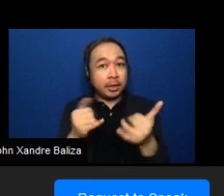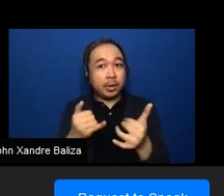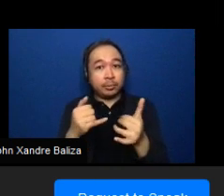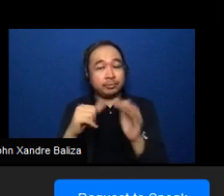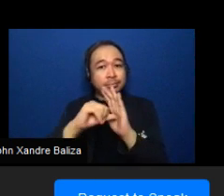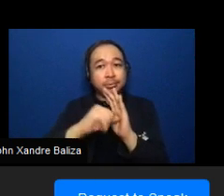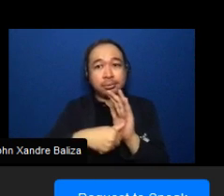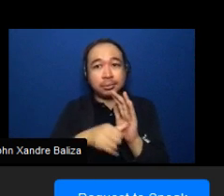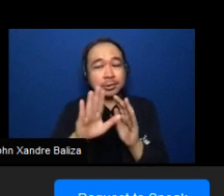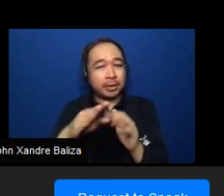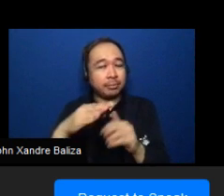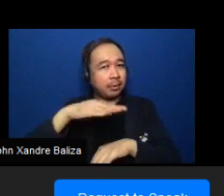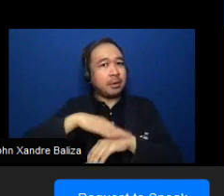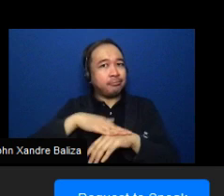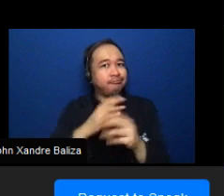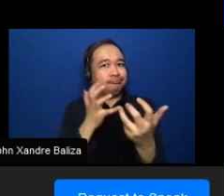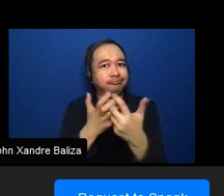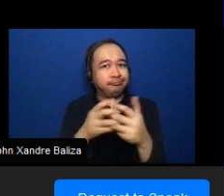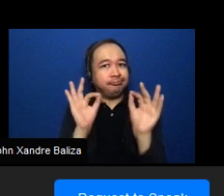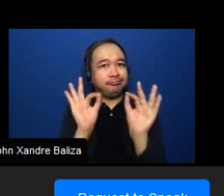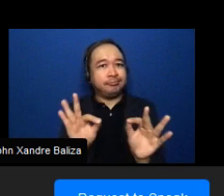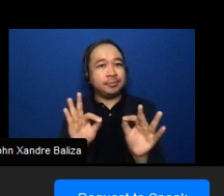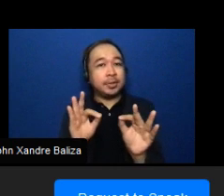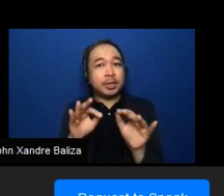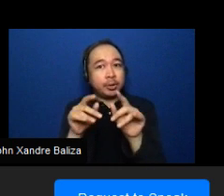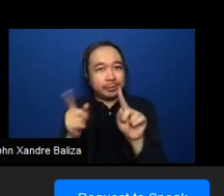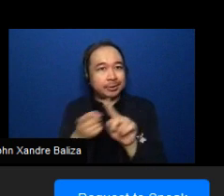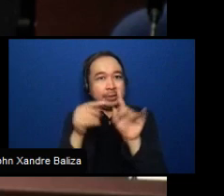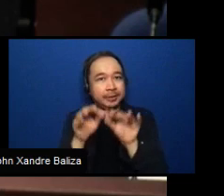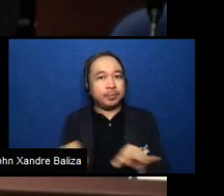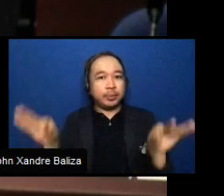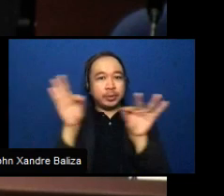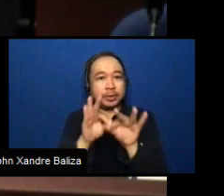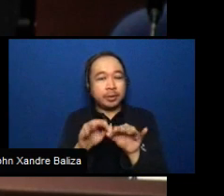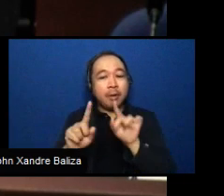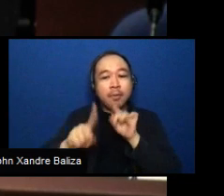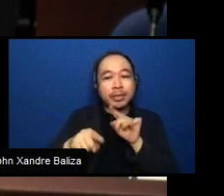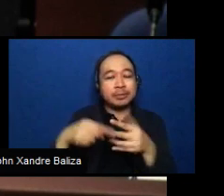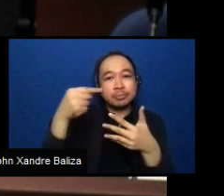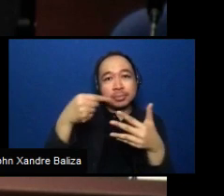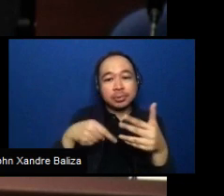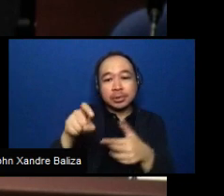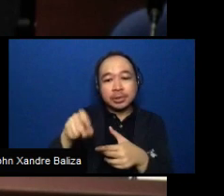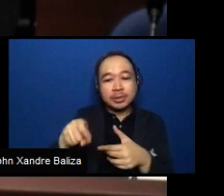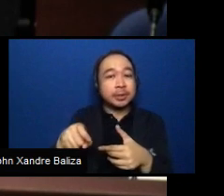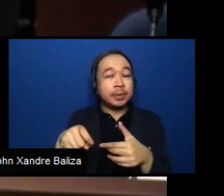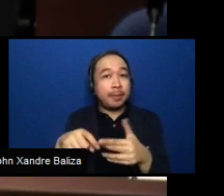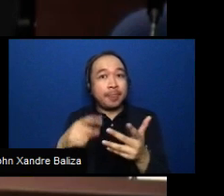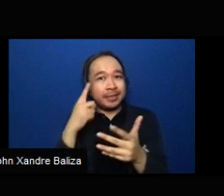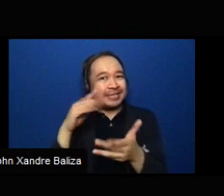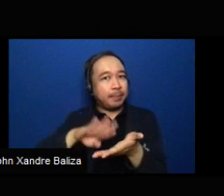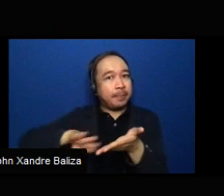timely identification and intervention is crucial to address the needs of the most vulnerable and marginalized.